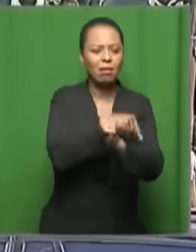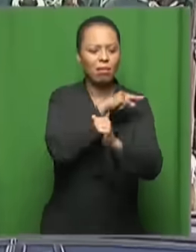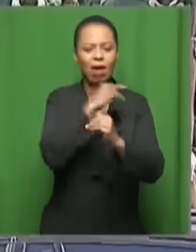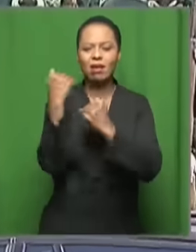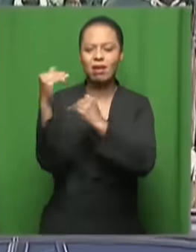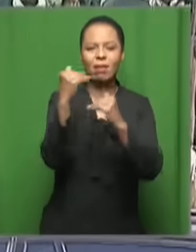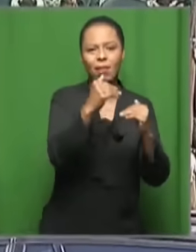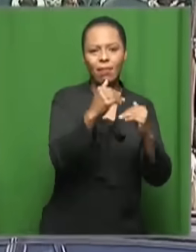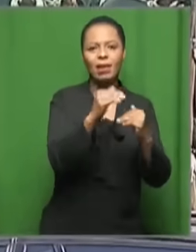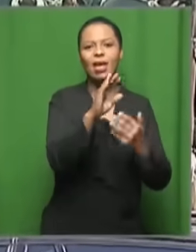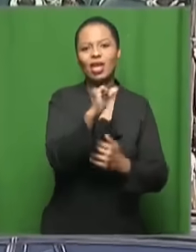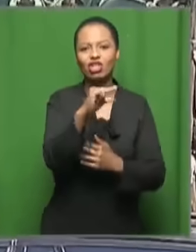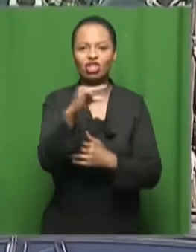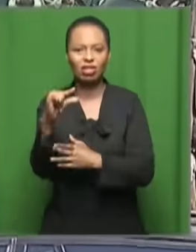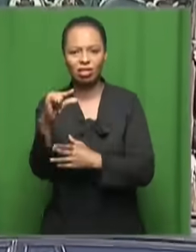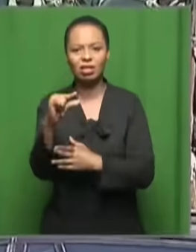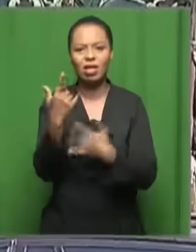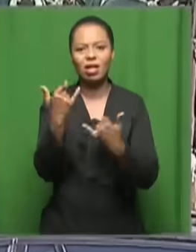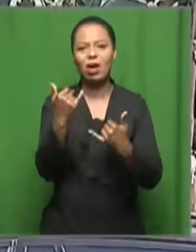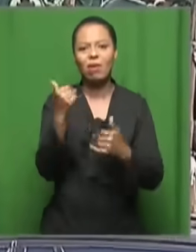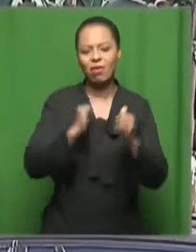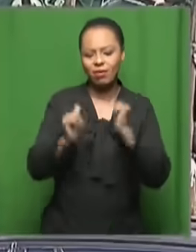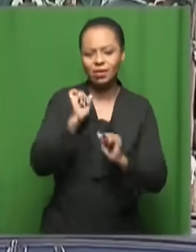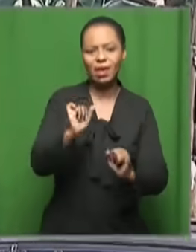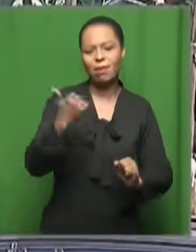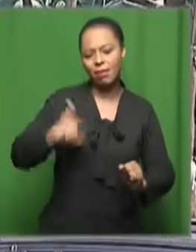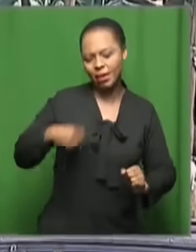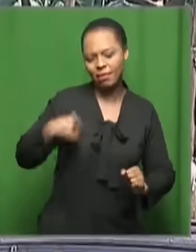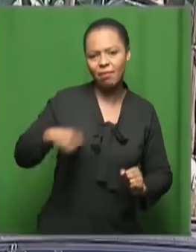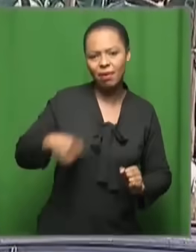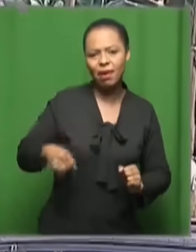as far as the performance of municipalities, the monies that are being